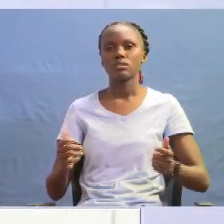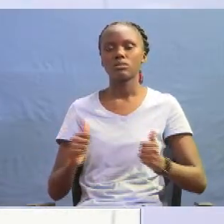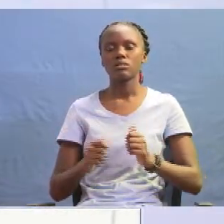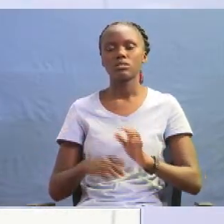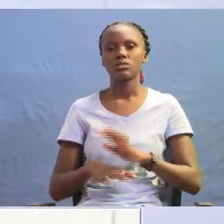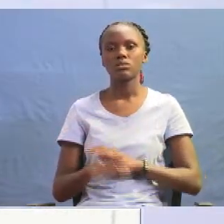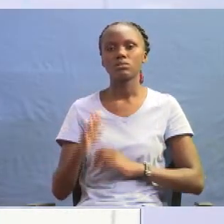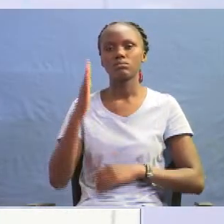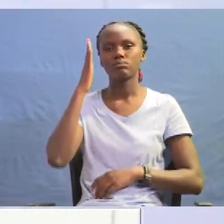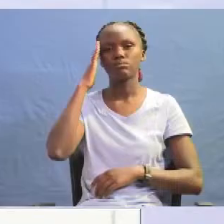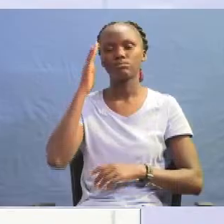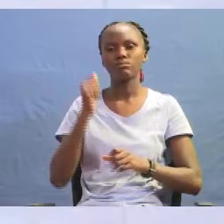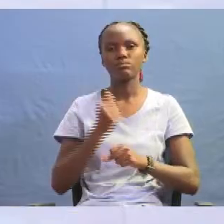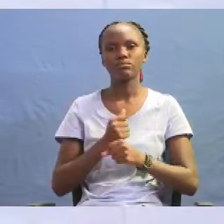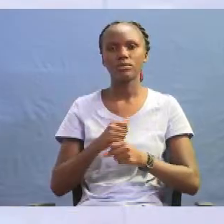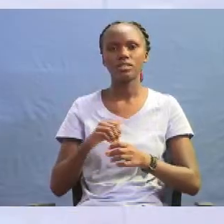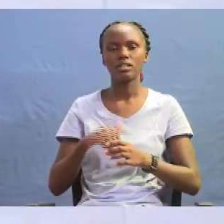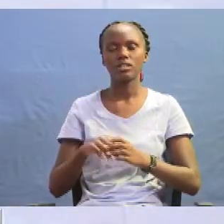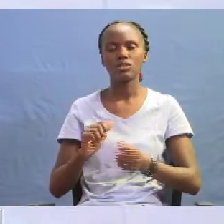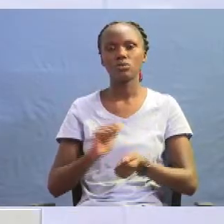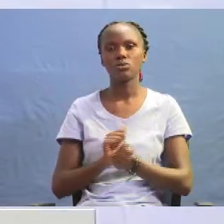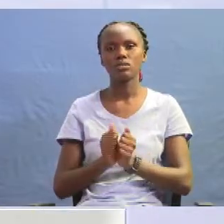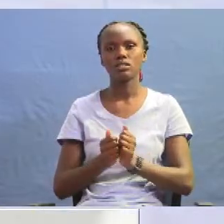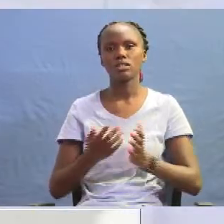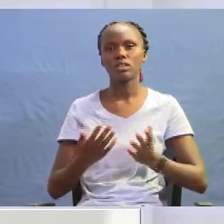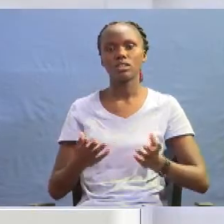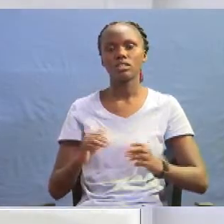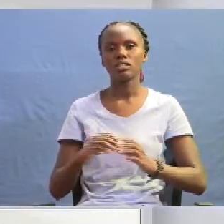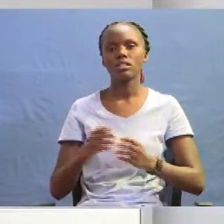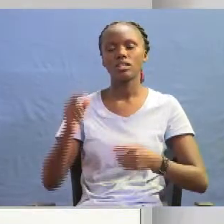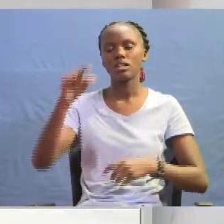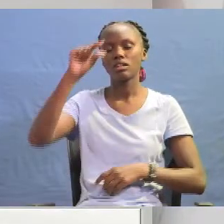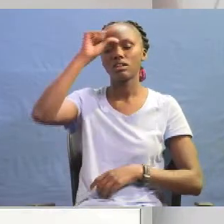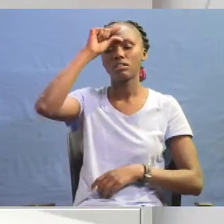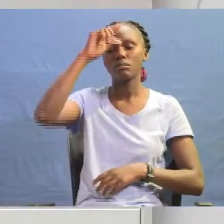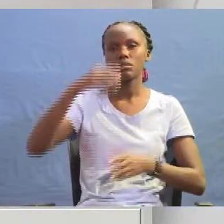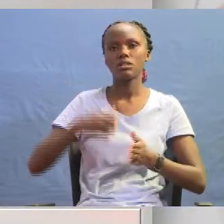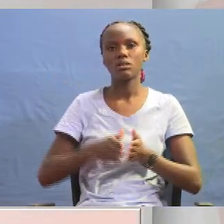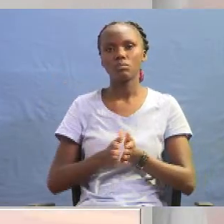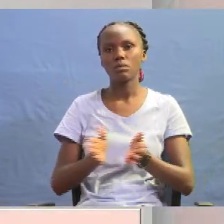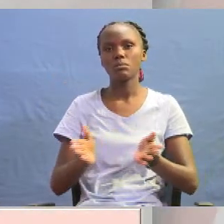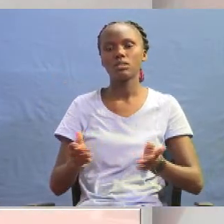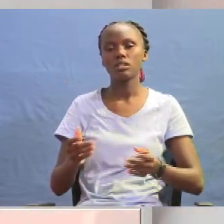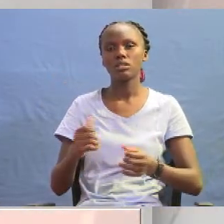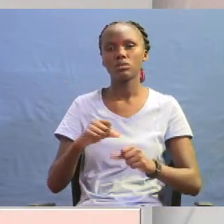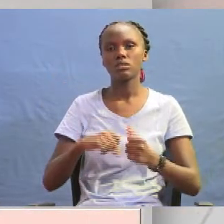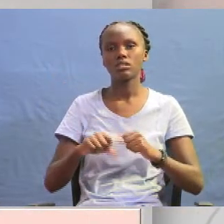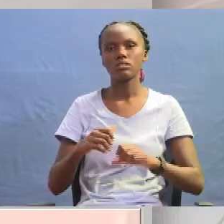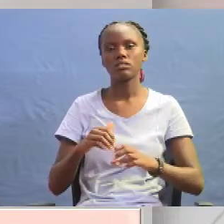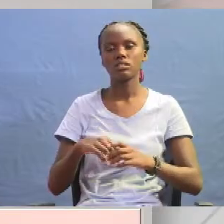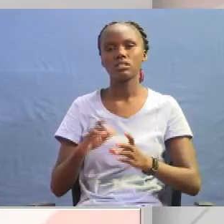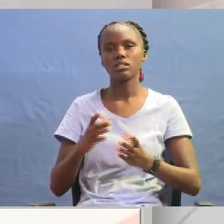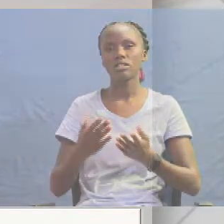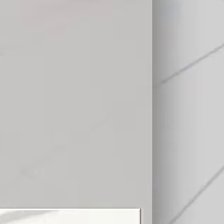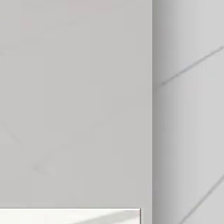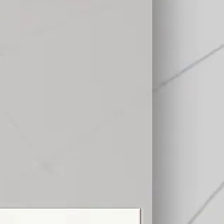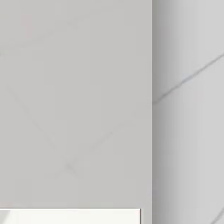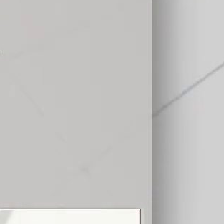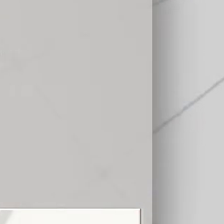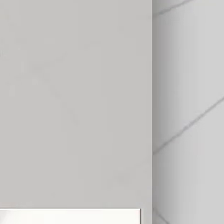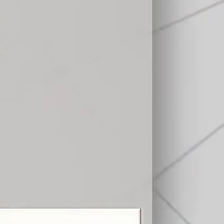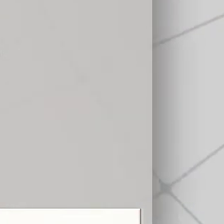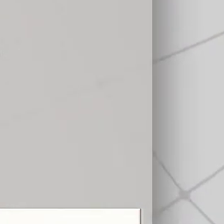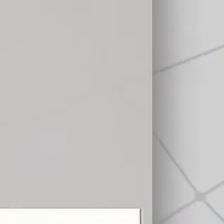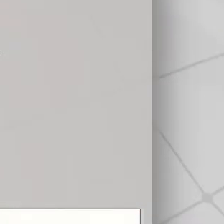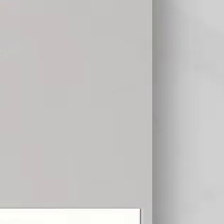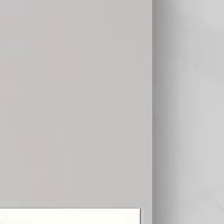to intimidate, coerce or induce a government or public to act in a certain way. Now,